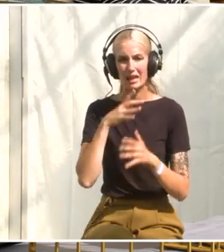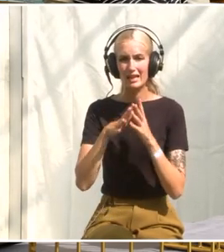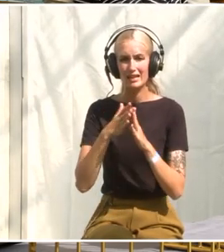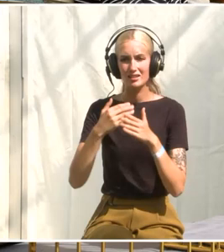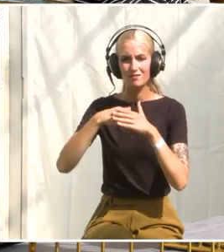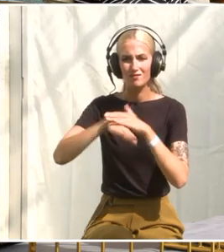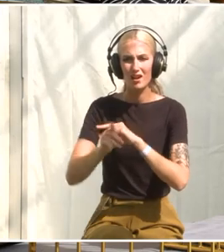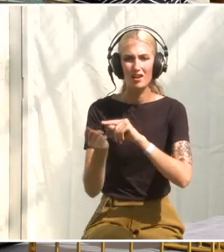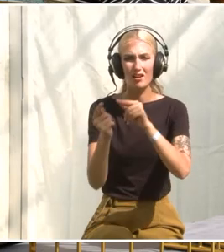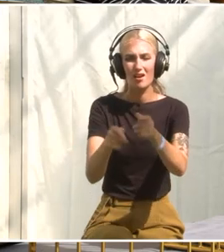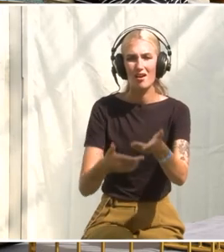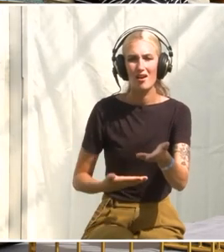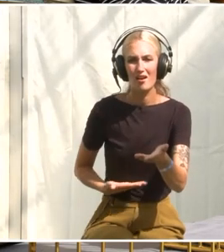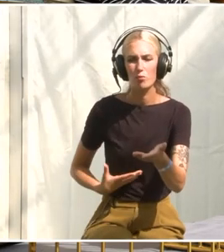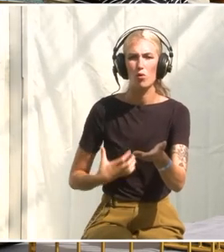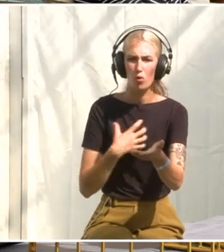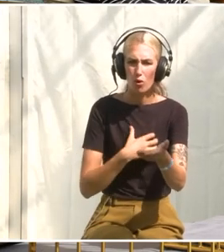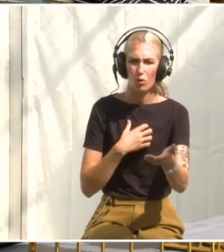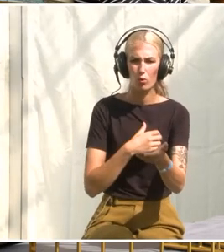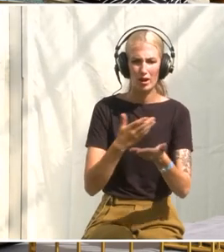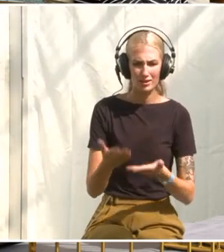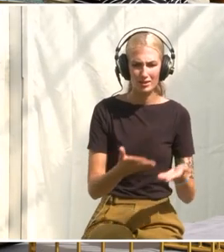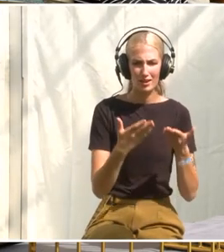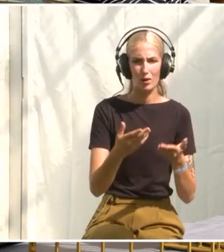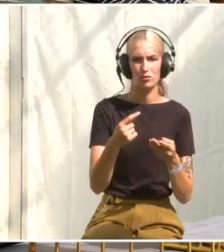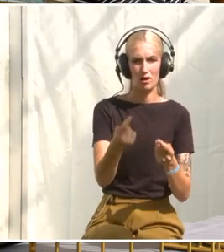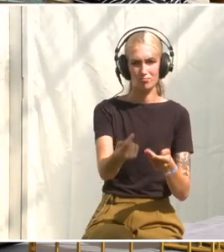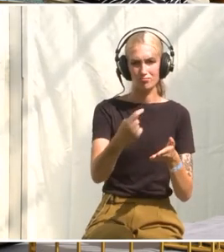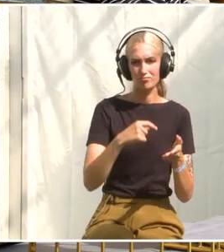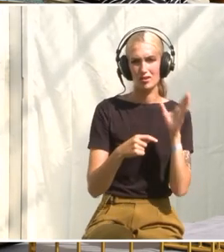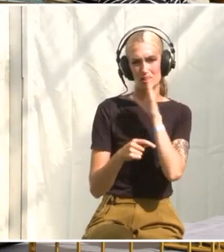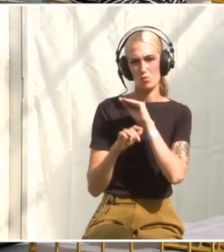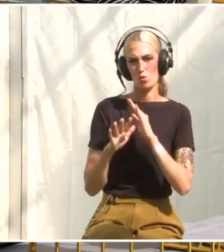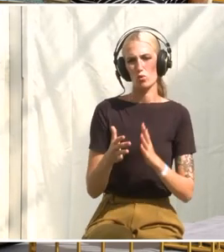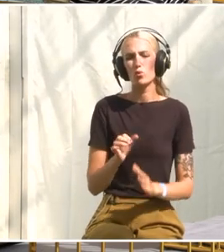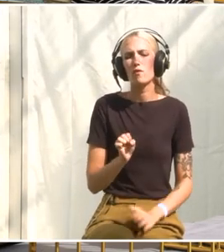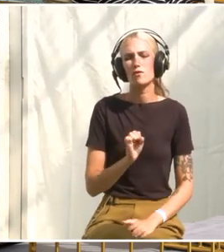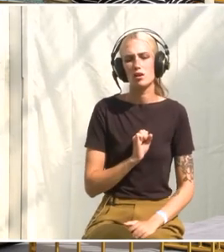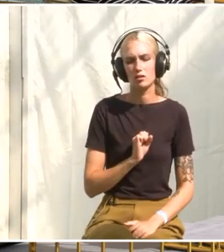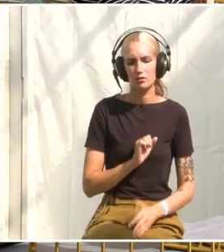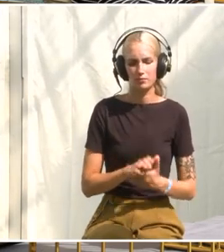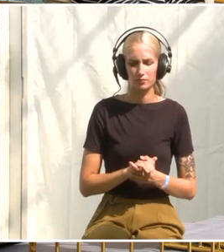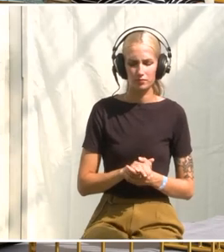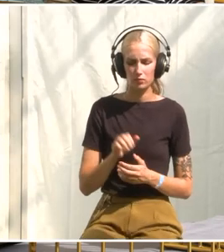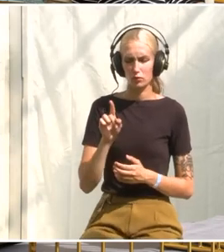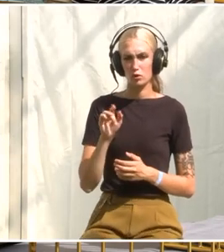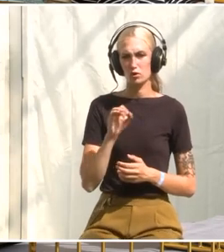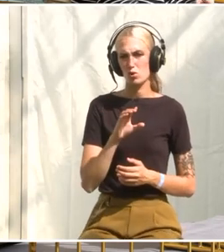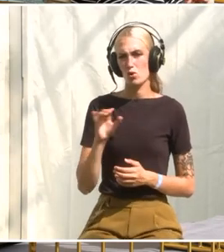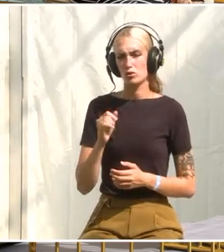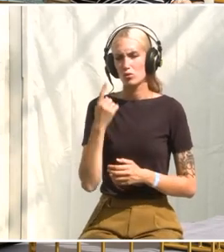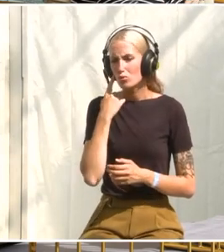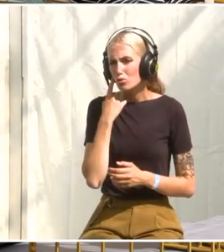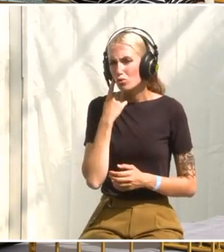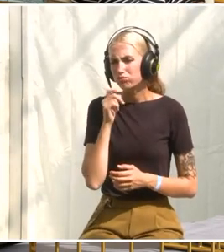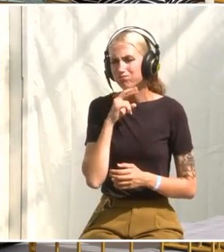the big cities, that they also reach to their services if it's needed. You see, very carefully listening, and you have of